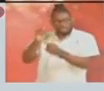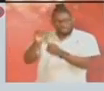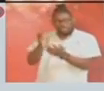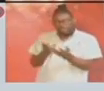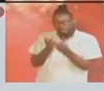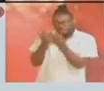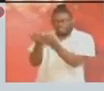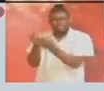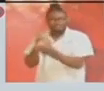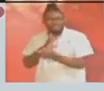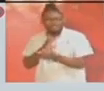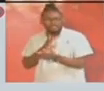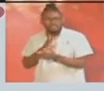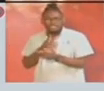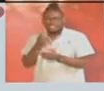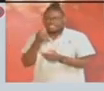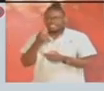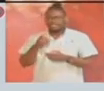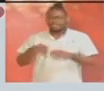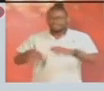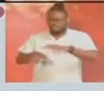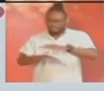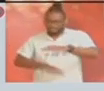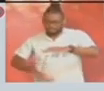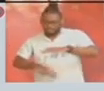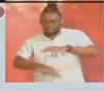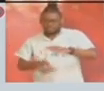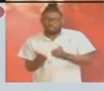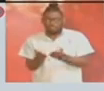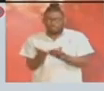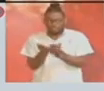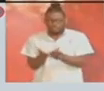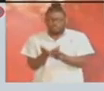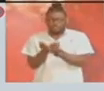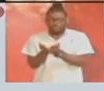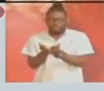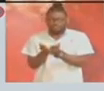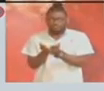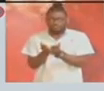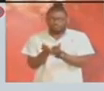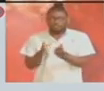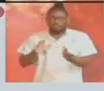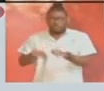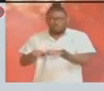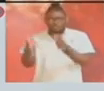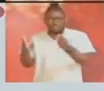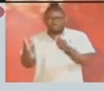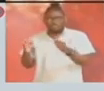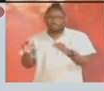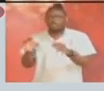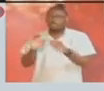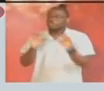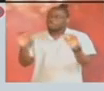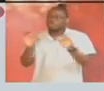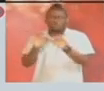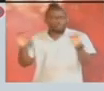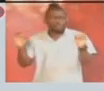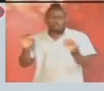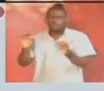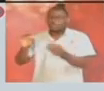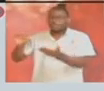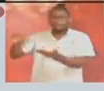people, situations where the party atmosphere takes over and good sense no